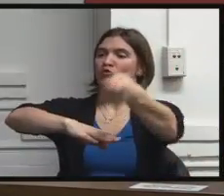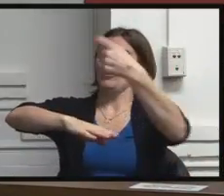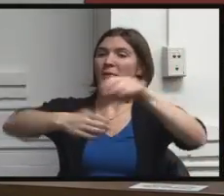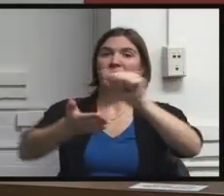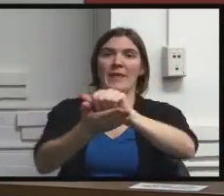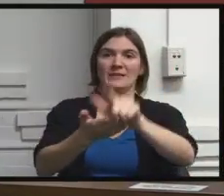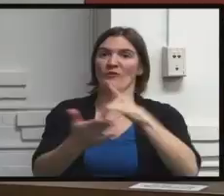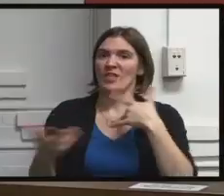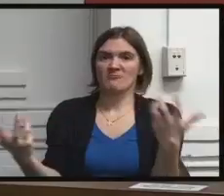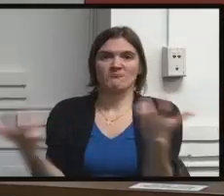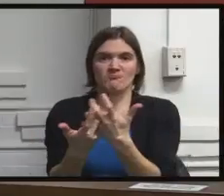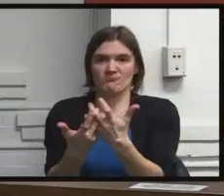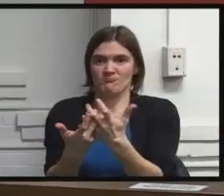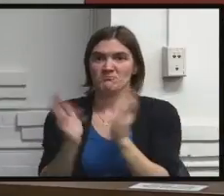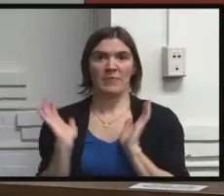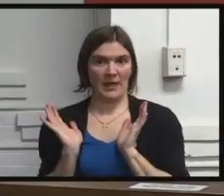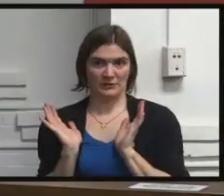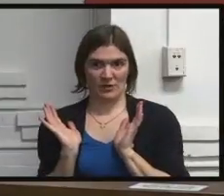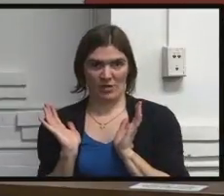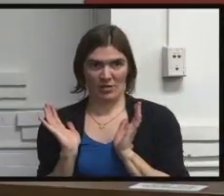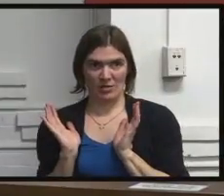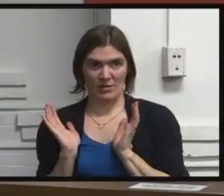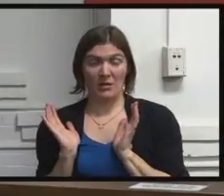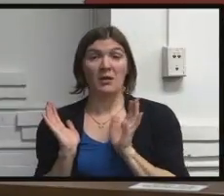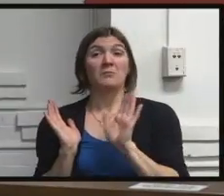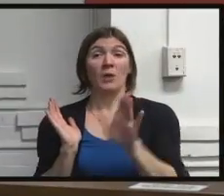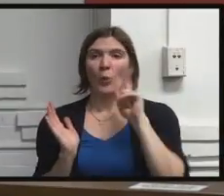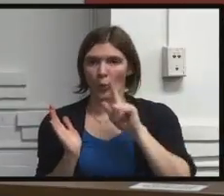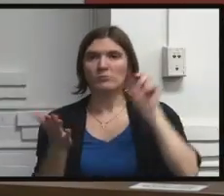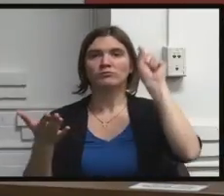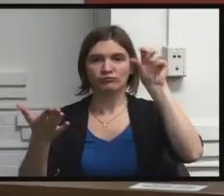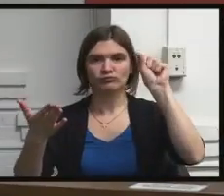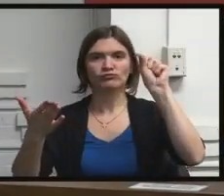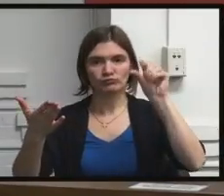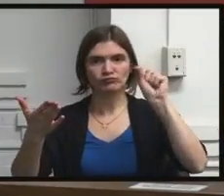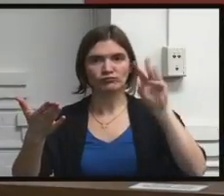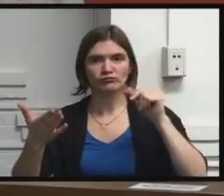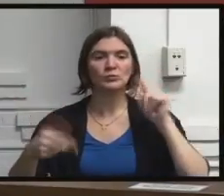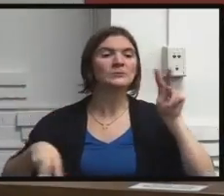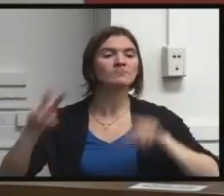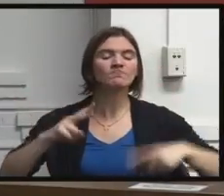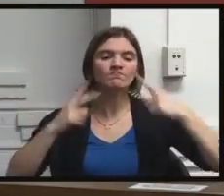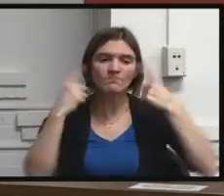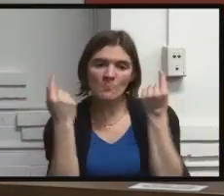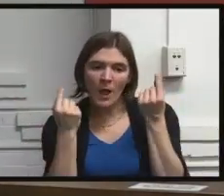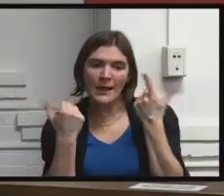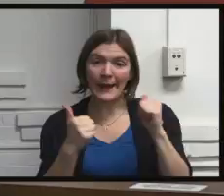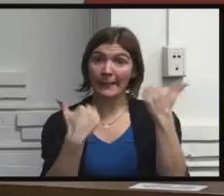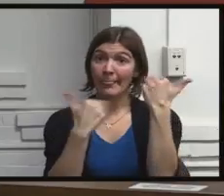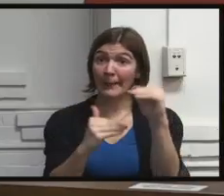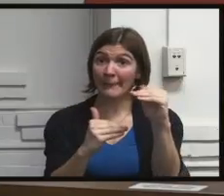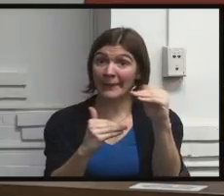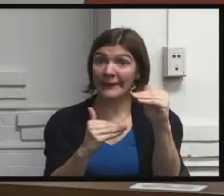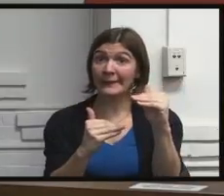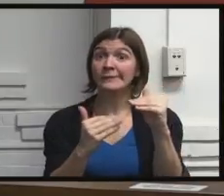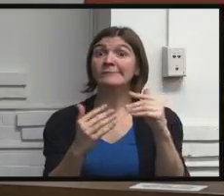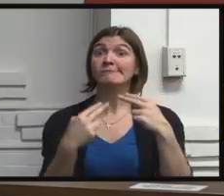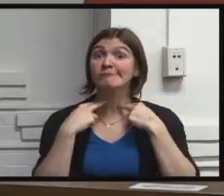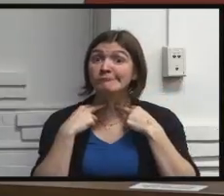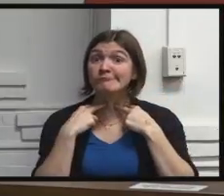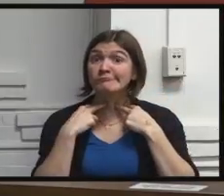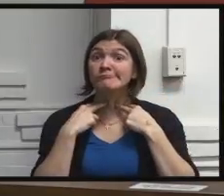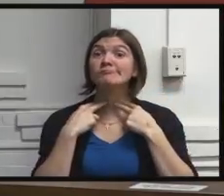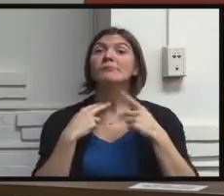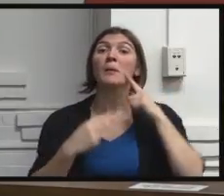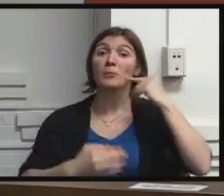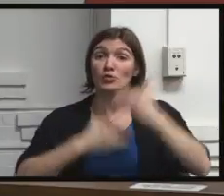great candidate, and that's what we're here to talk to you about tonight. We're gonna walk through some of the things we looked at, some of the constraints that we have. We're gonna talk a little bit about